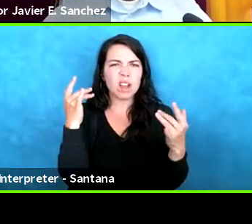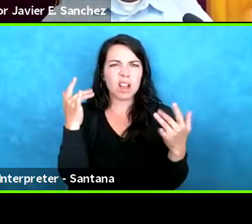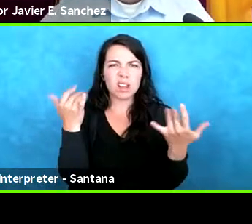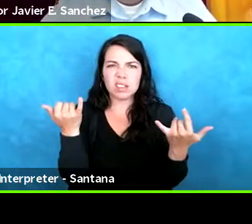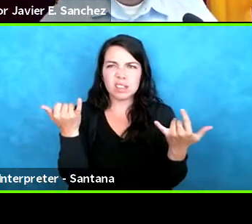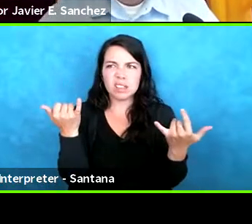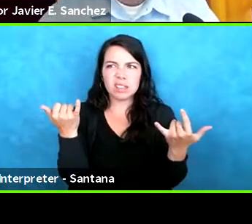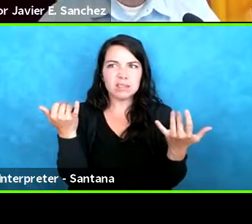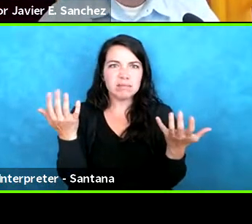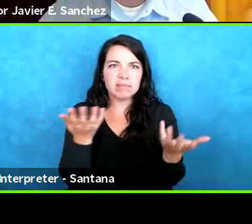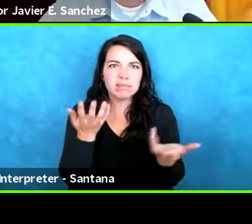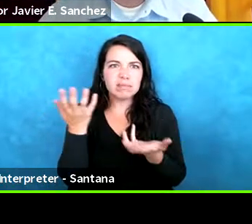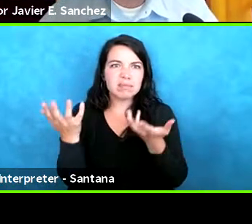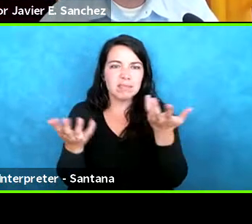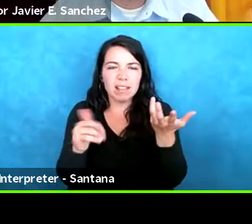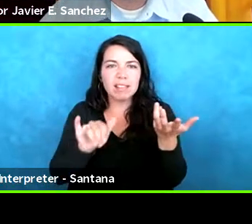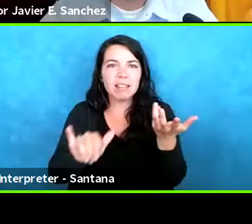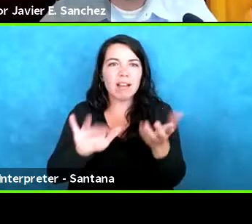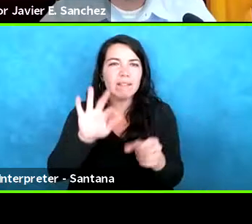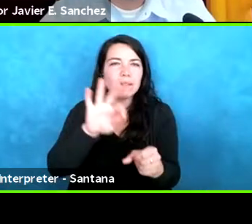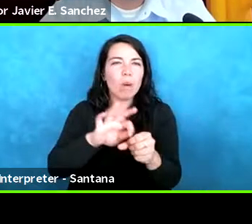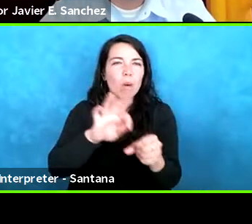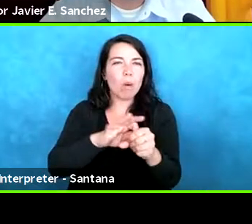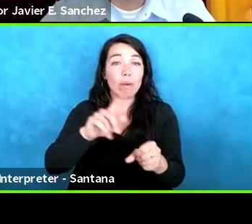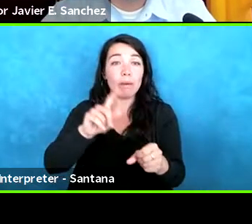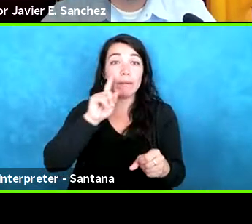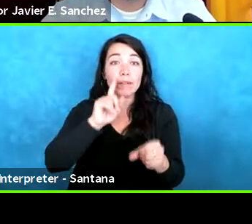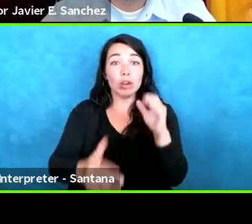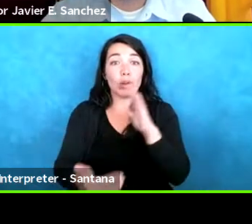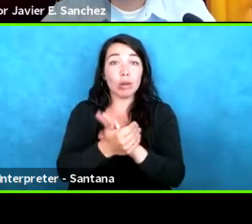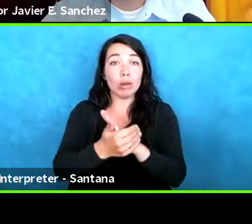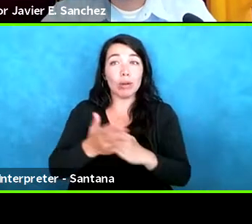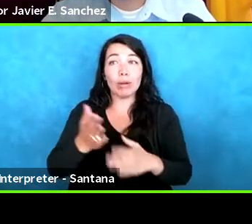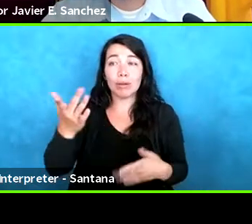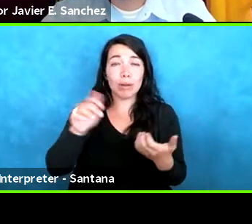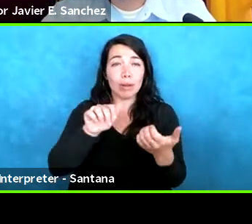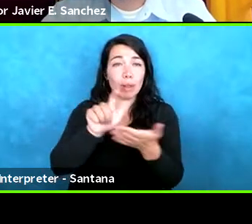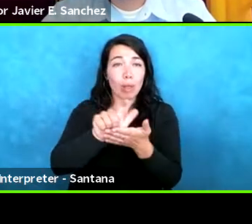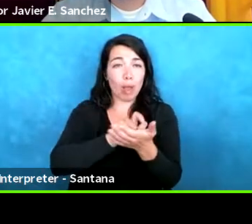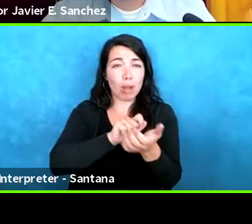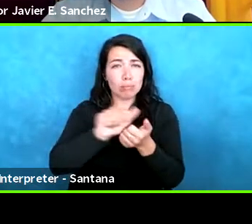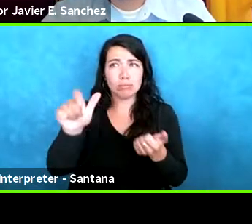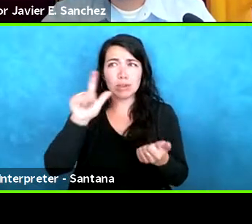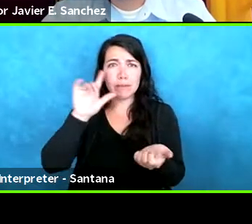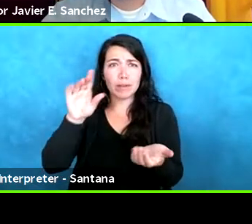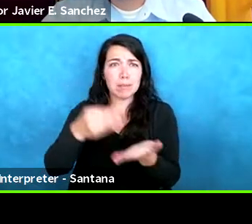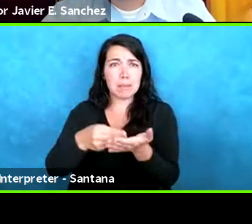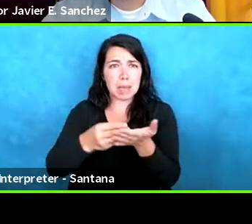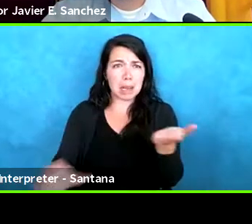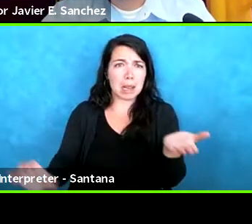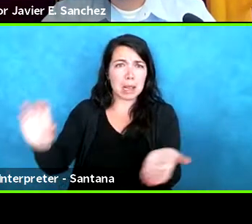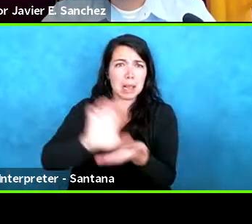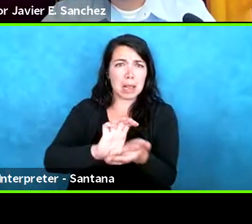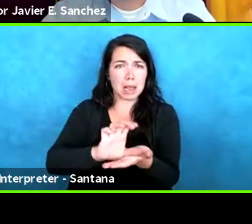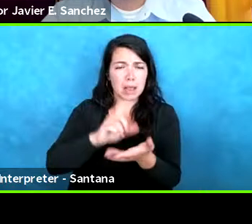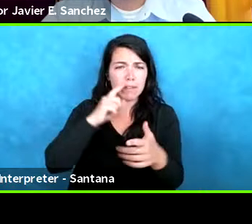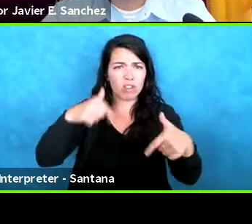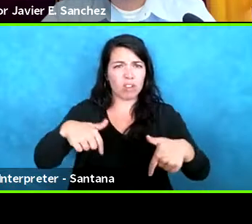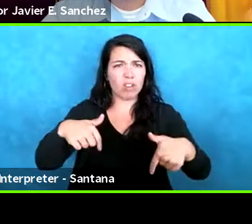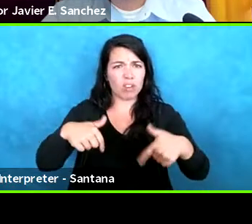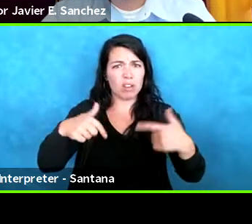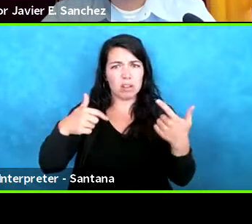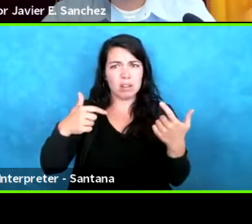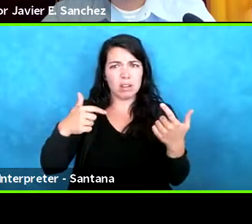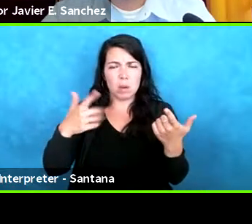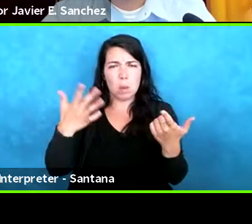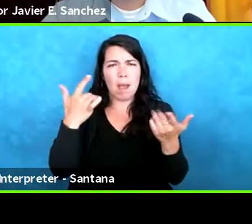the vote on the ordinance for the amended ordinance for the increase of funding was not presented at this council meeting. I believe the